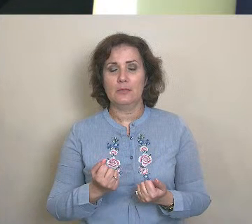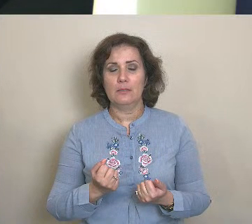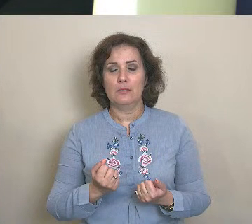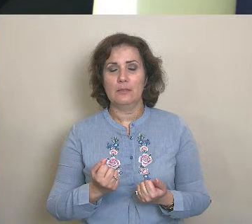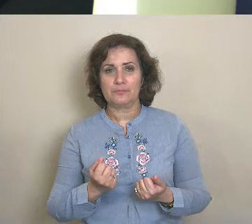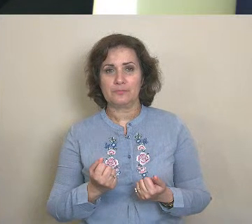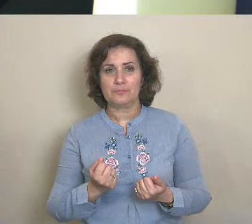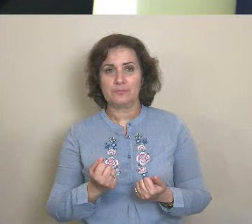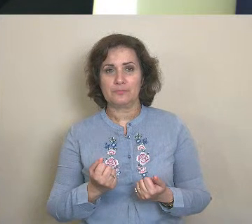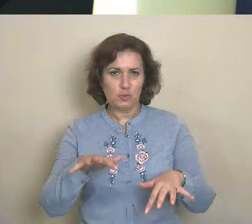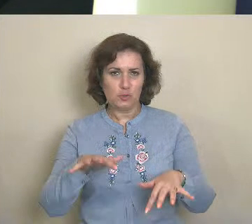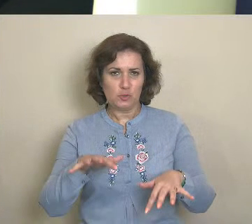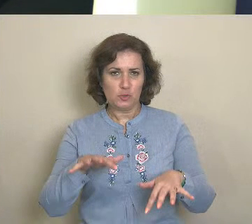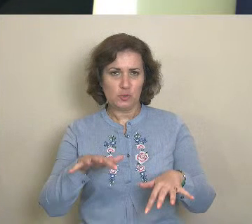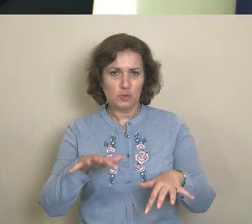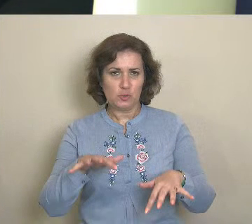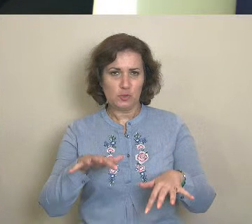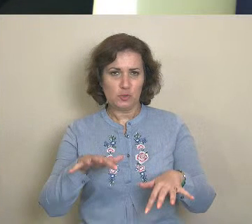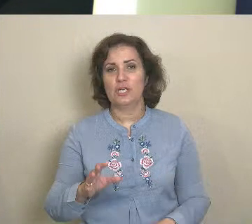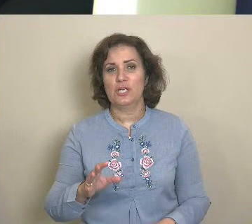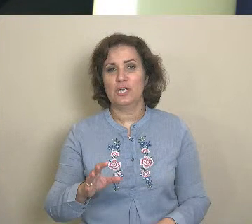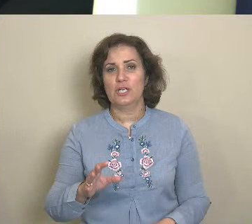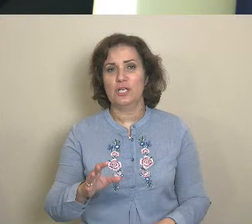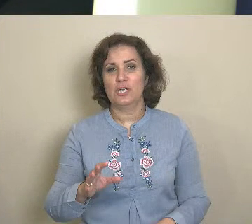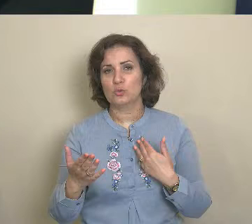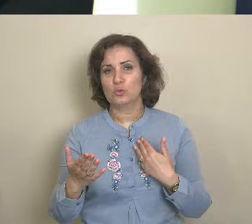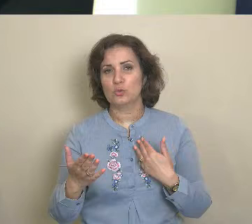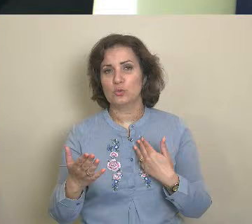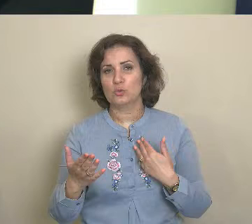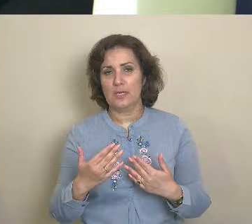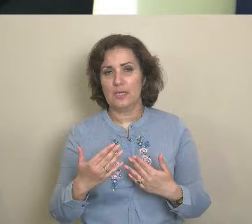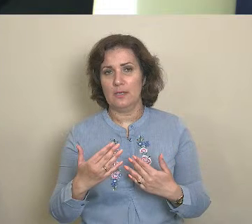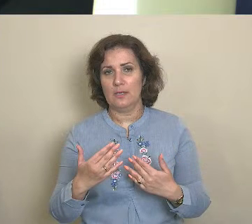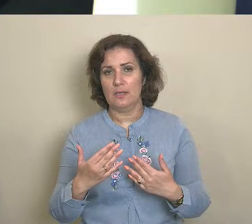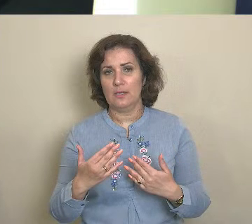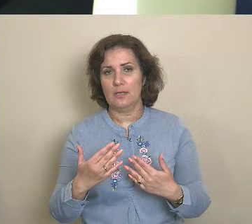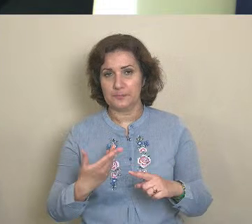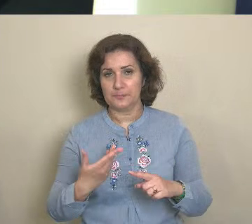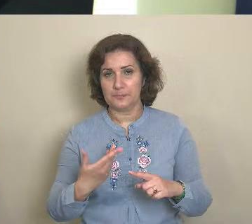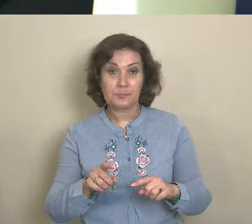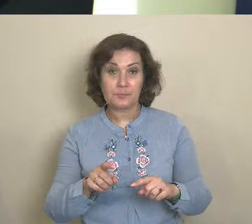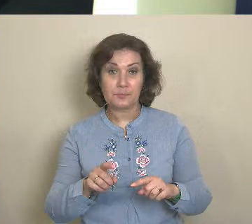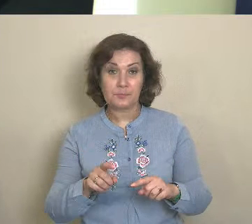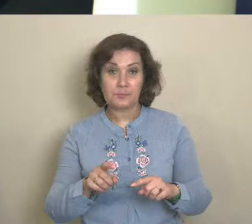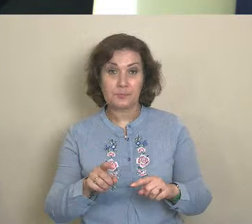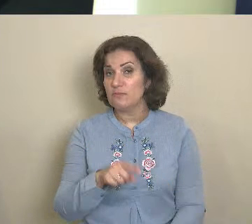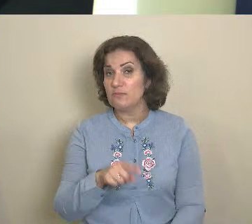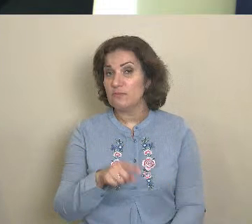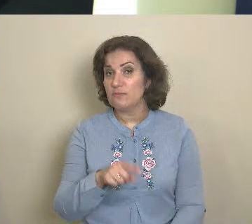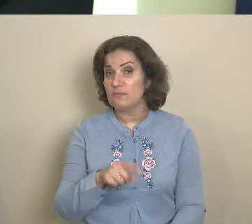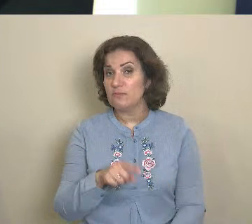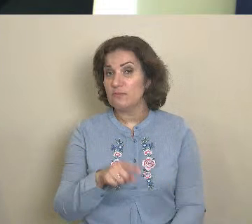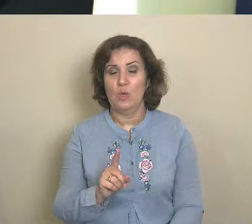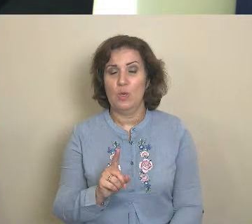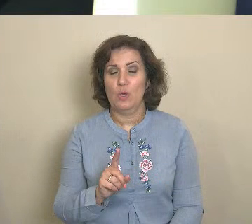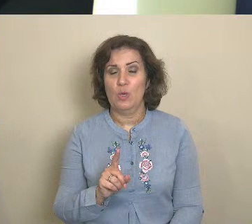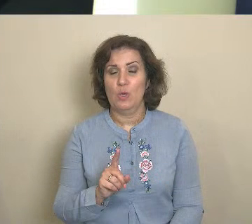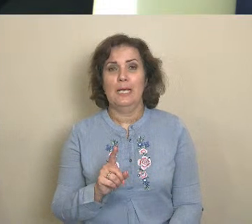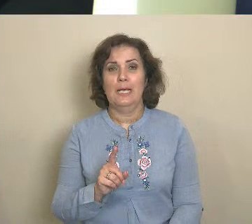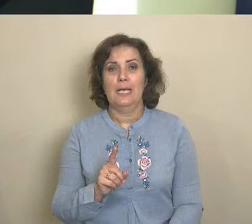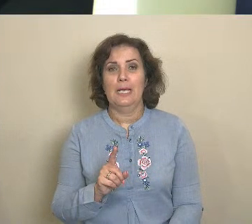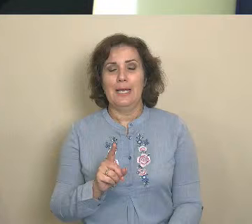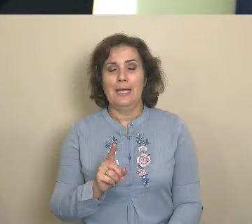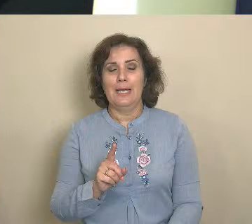them because they took a very dubious decision as far as the creation of these circuits are